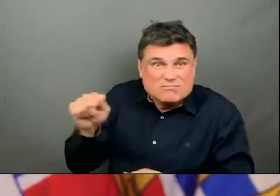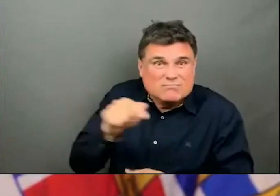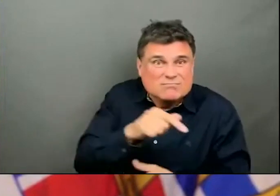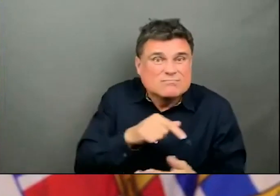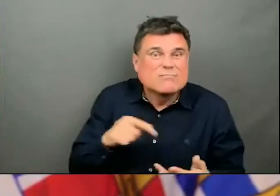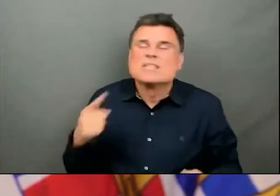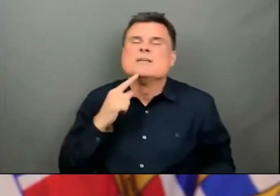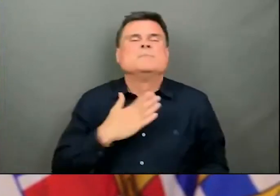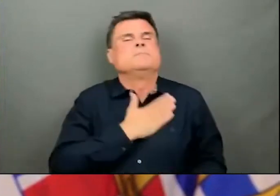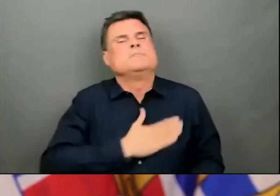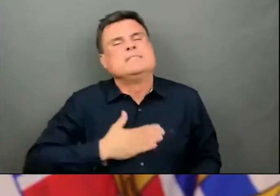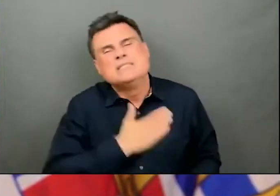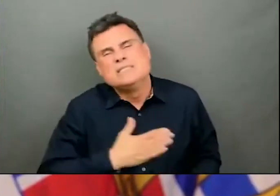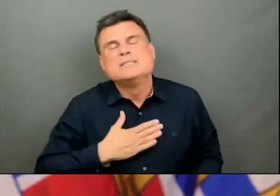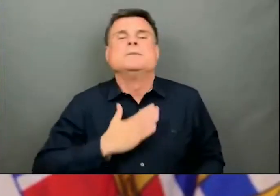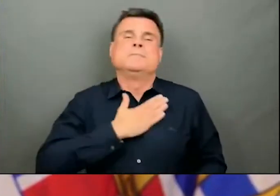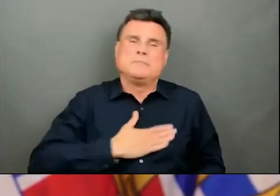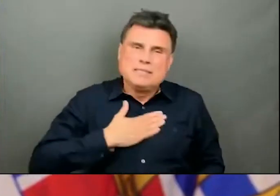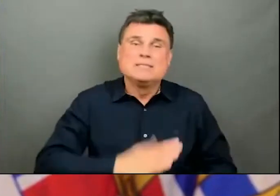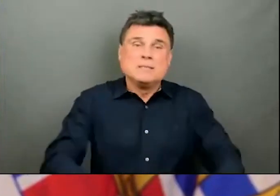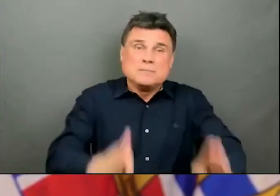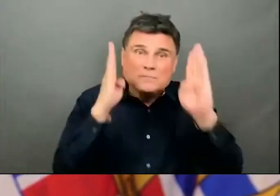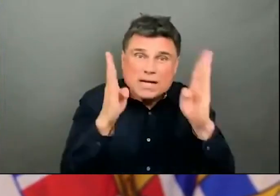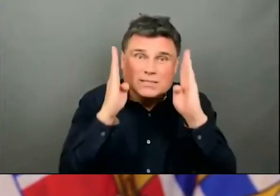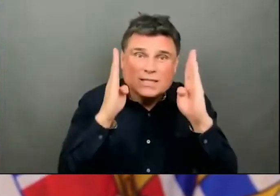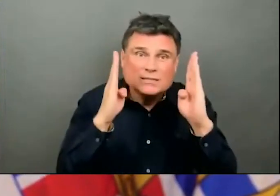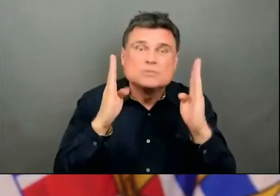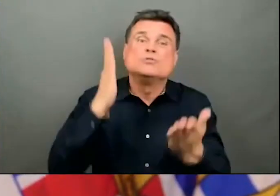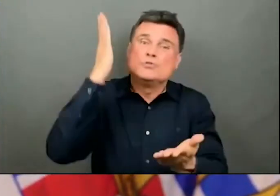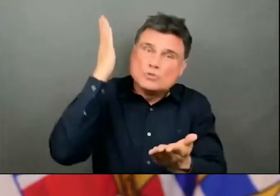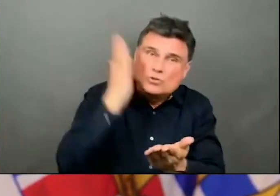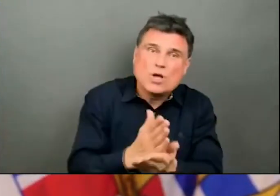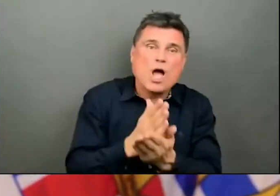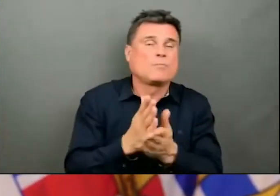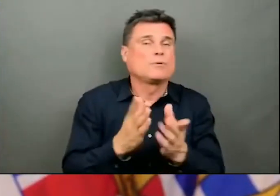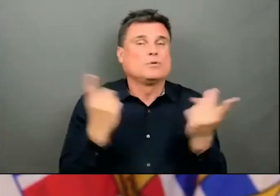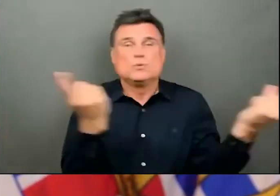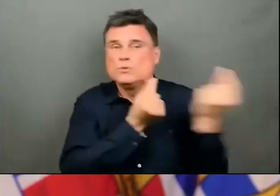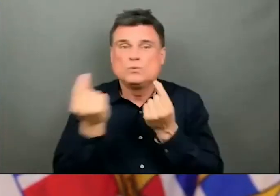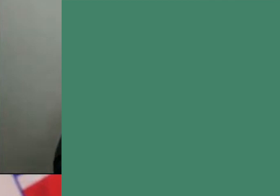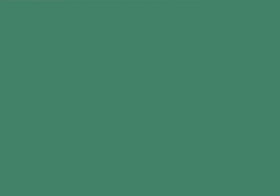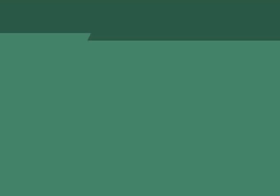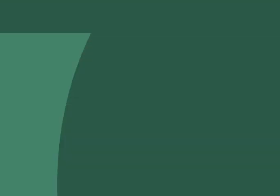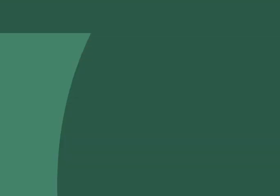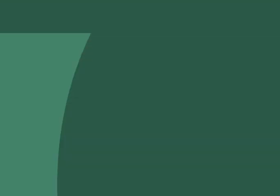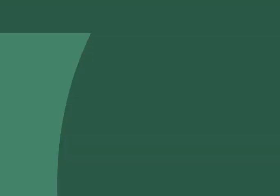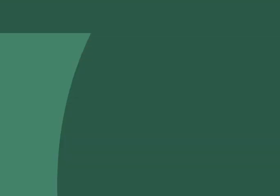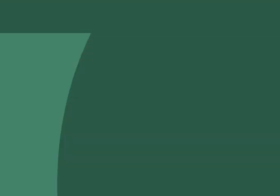now because we know what we need to do to stop this transmission, and we need to give them a break.